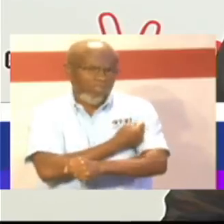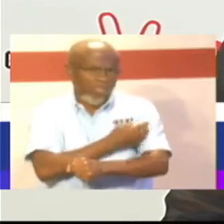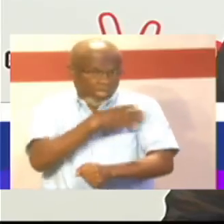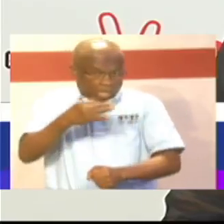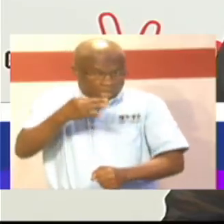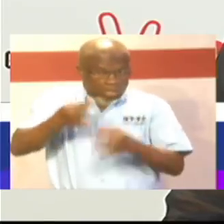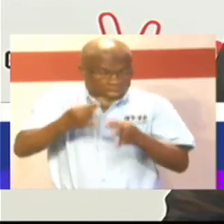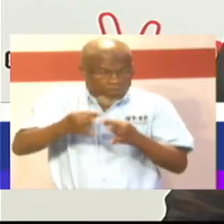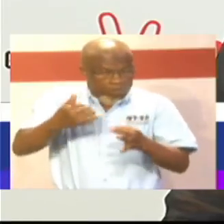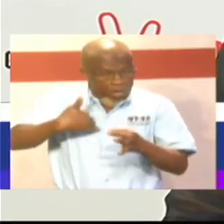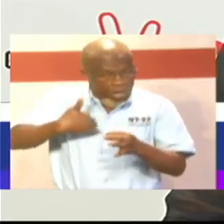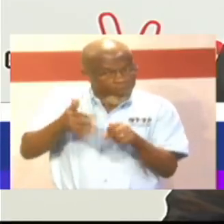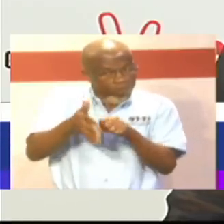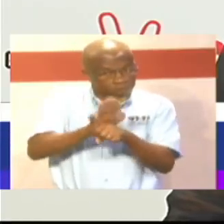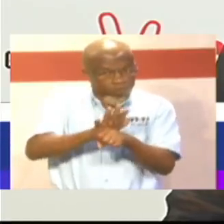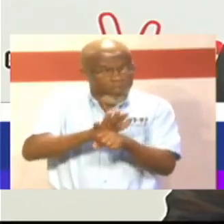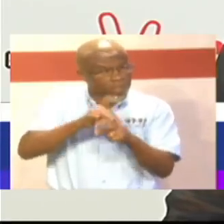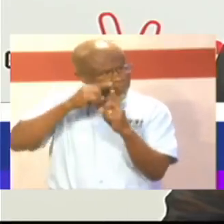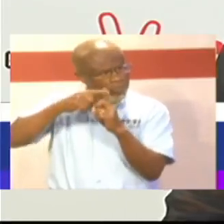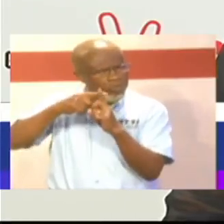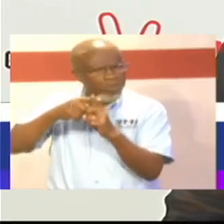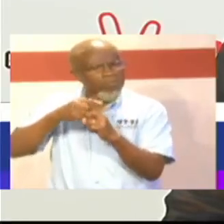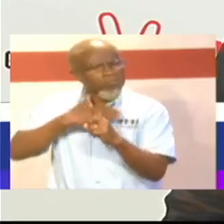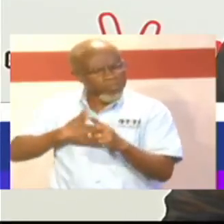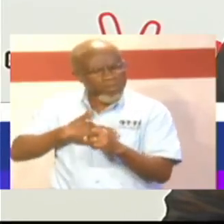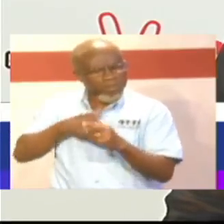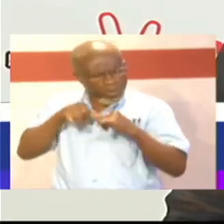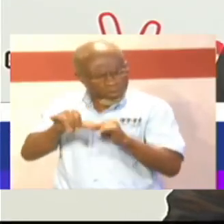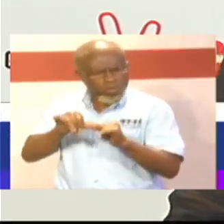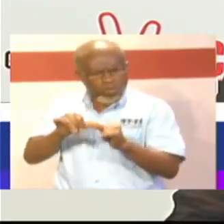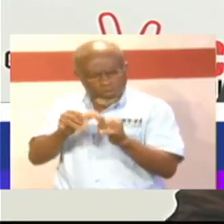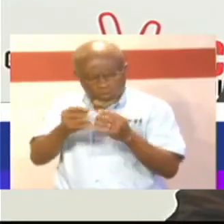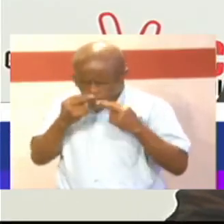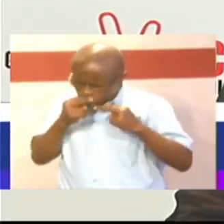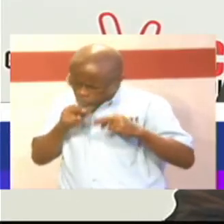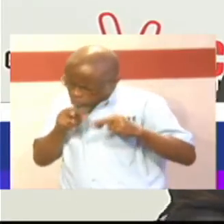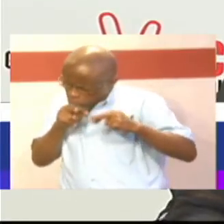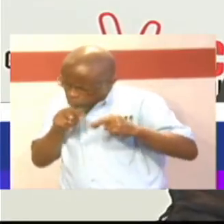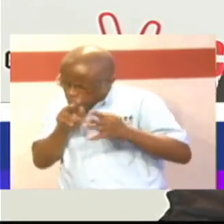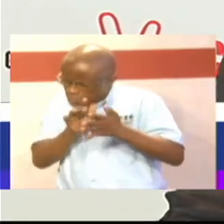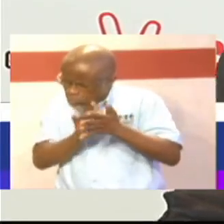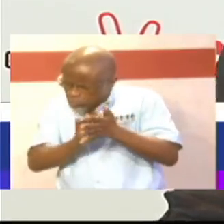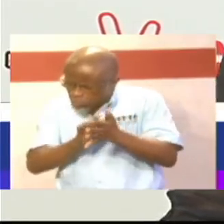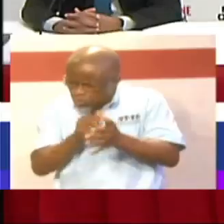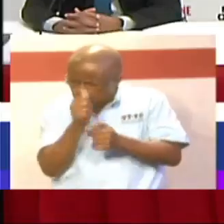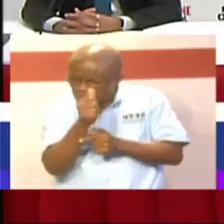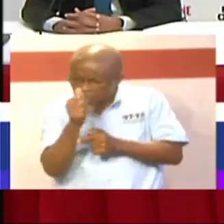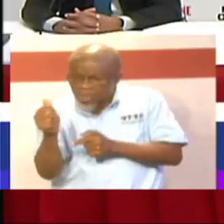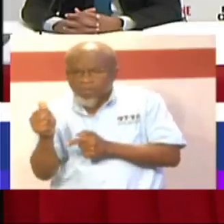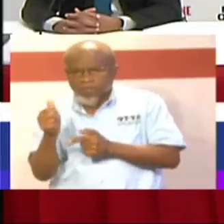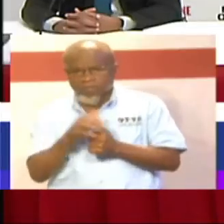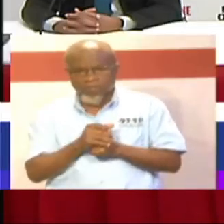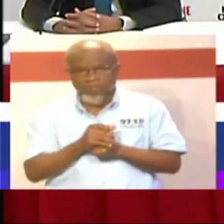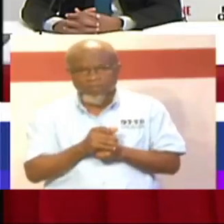have COVID-19 and are confirmed positive, please monitor your clinical signs and follow the medical advice. Thank you.